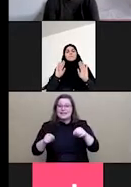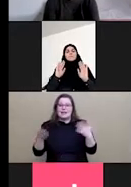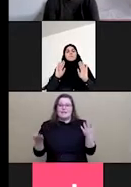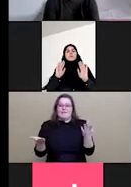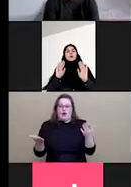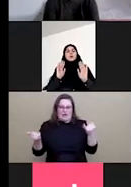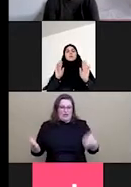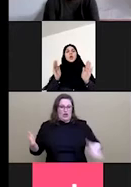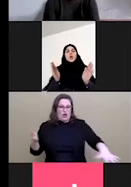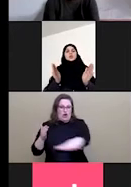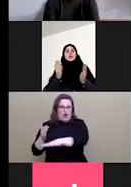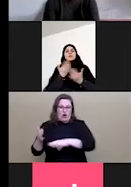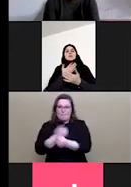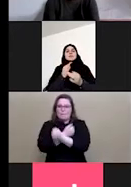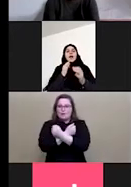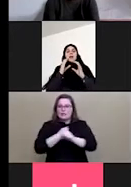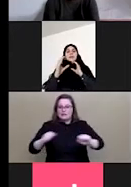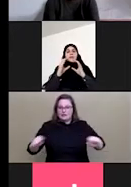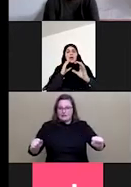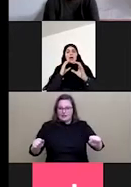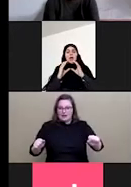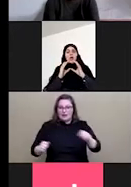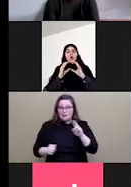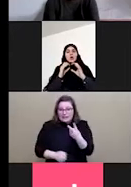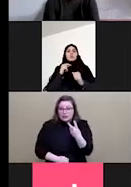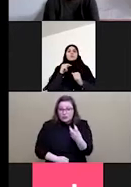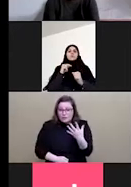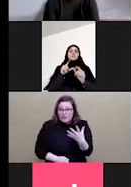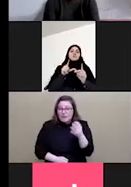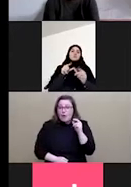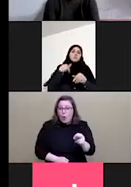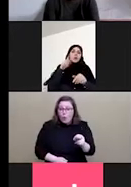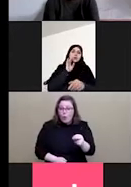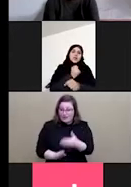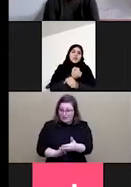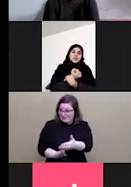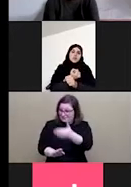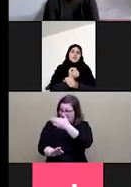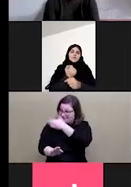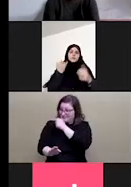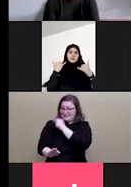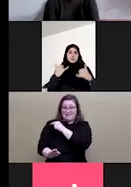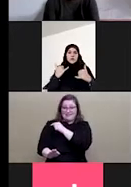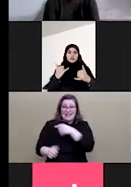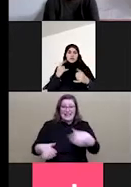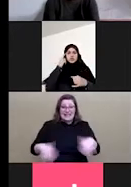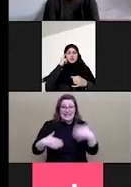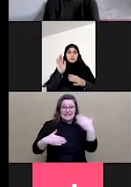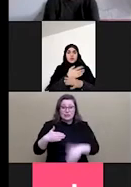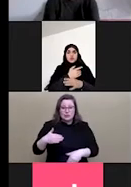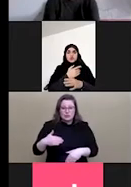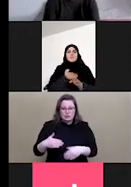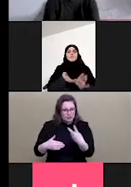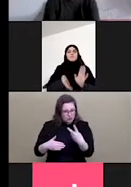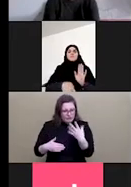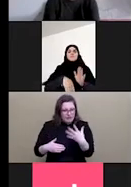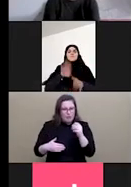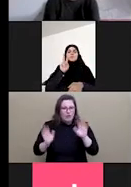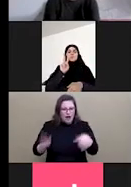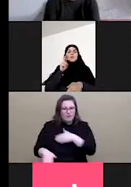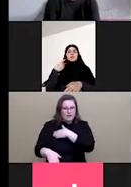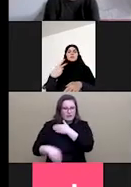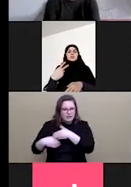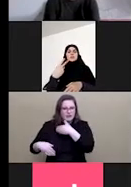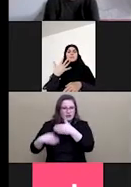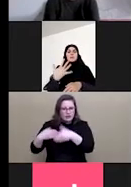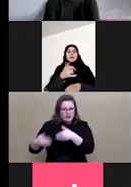because it's been 25 years, more than 25 years since the war ended. And it is important